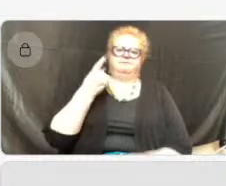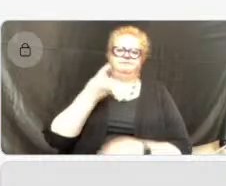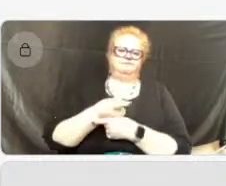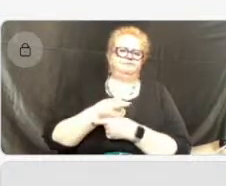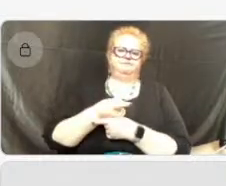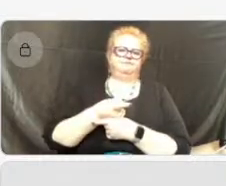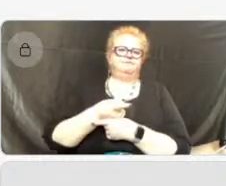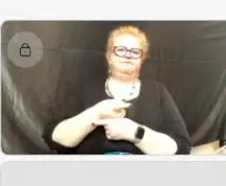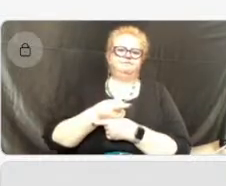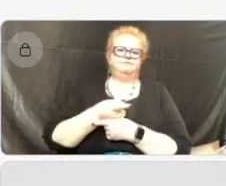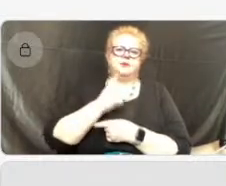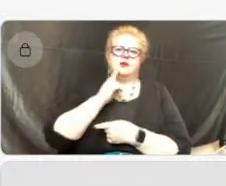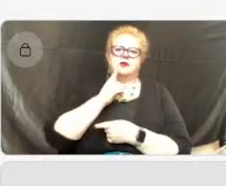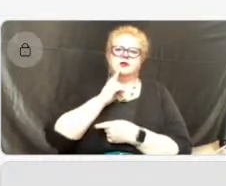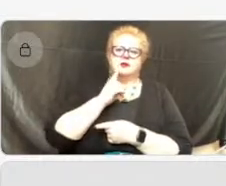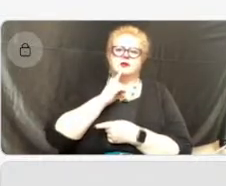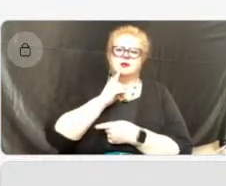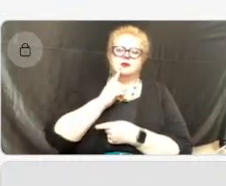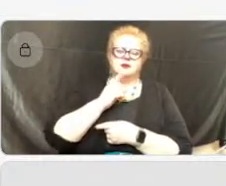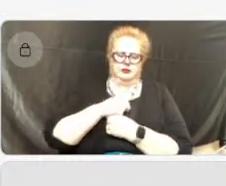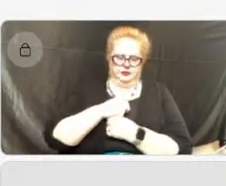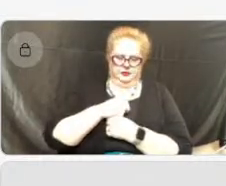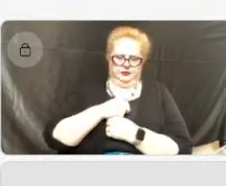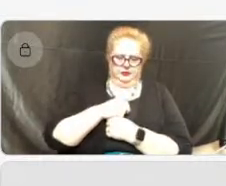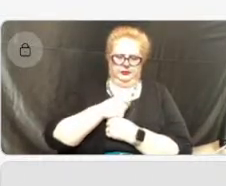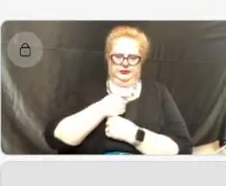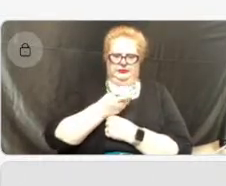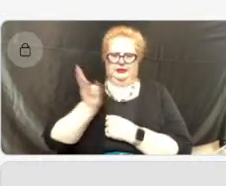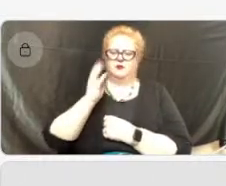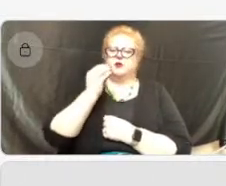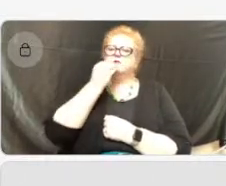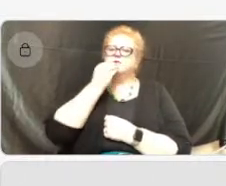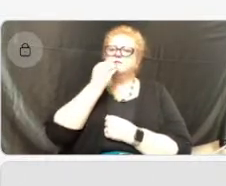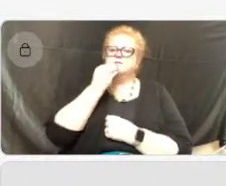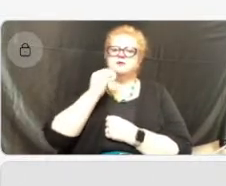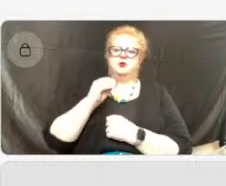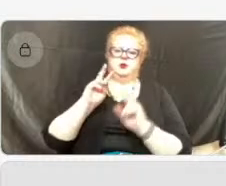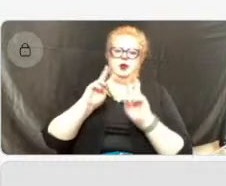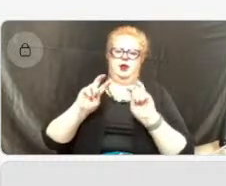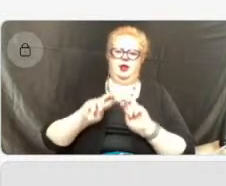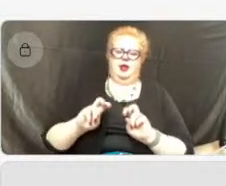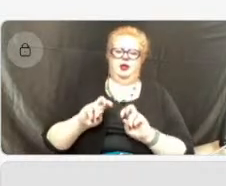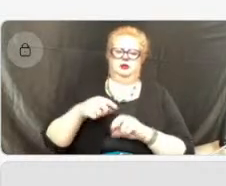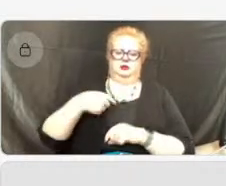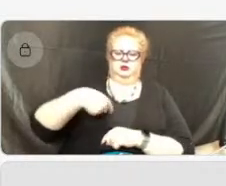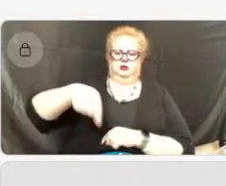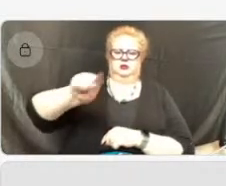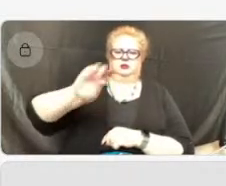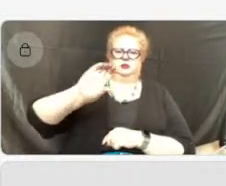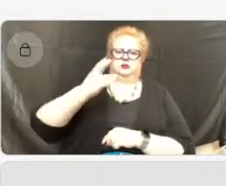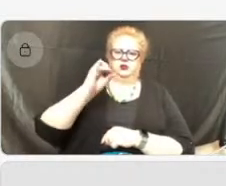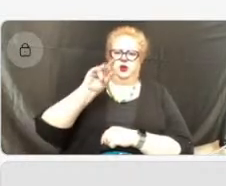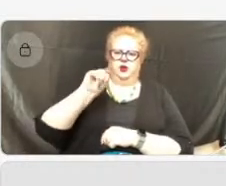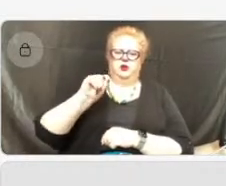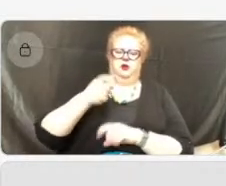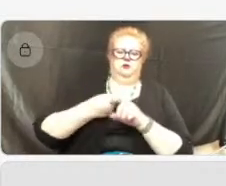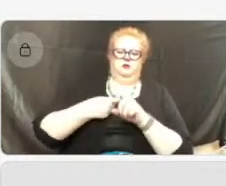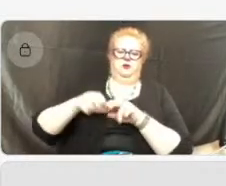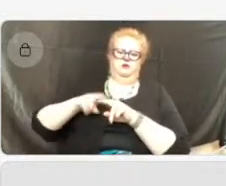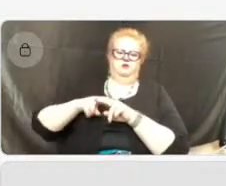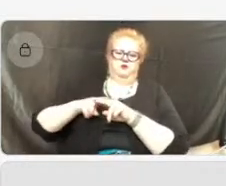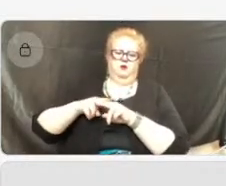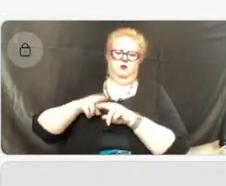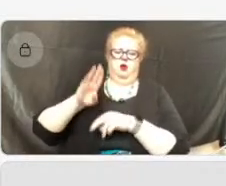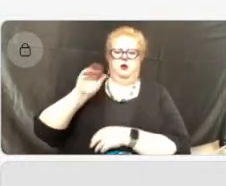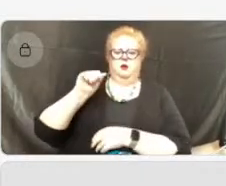There have been a number of food outlets along Chico Road from Baseline, from the railroad to Baseline, all the way